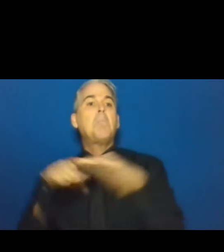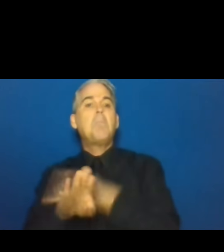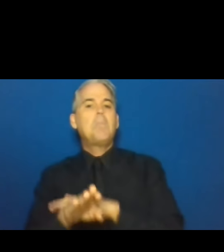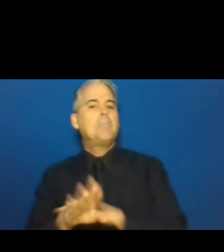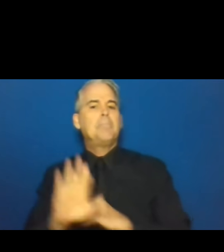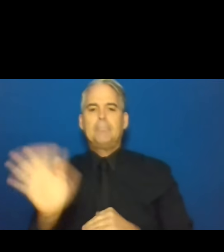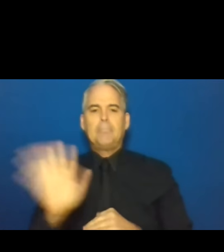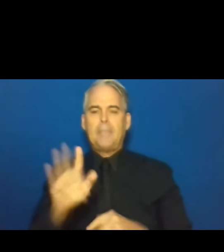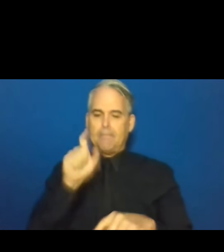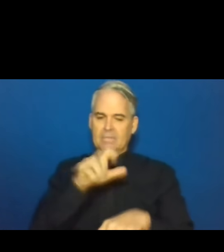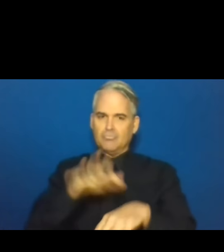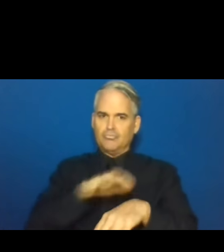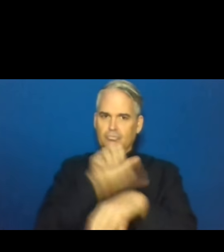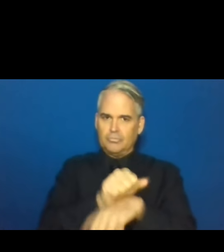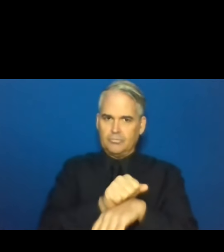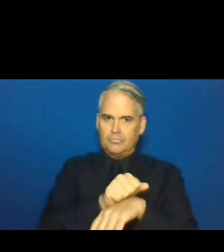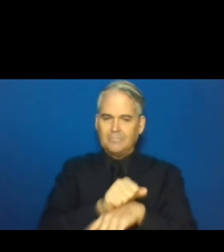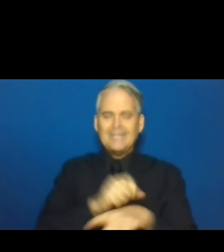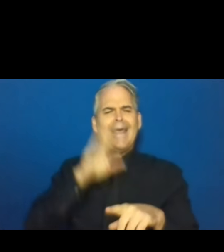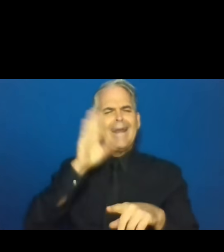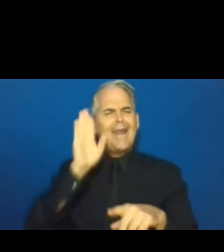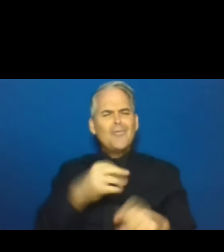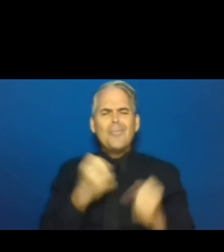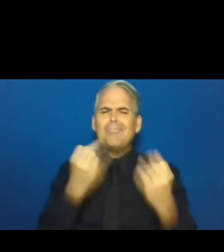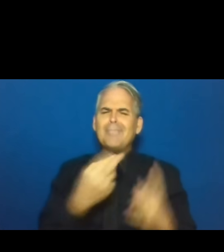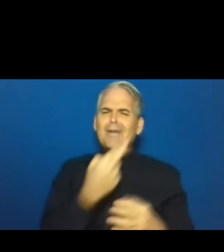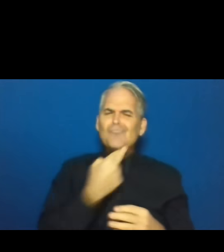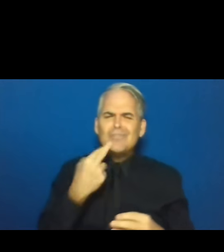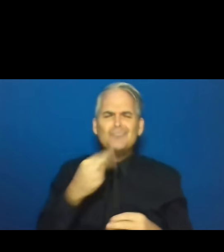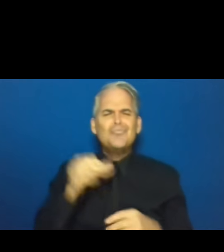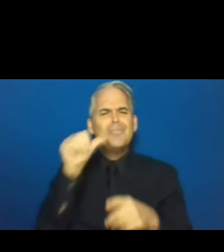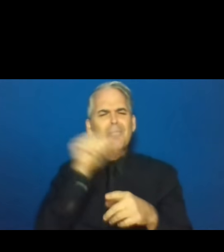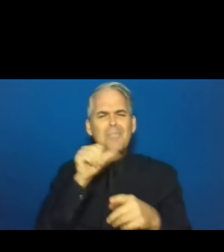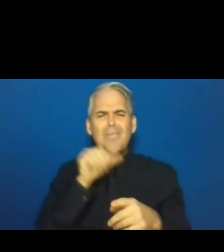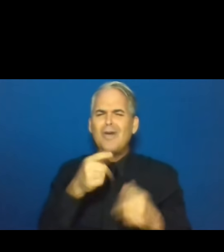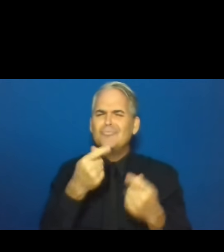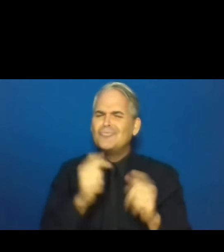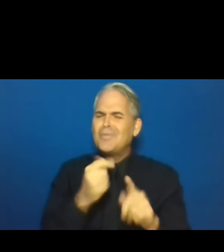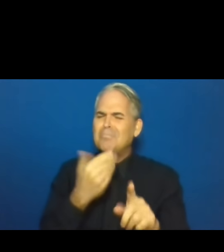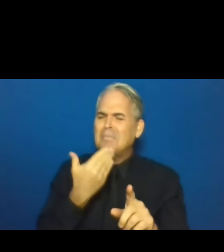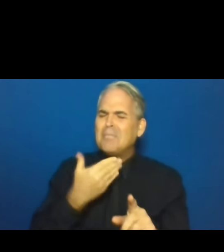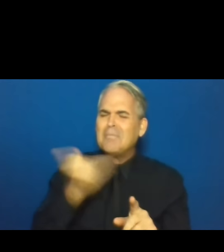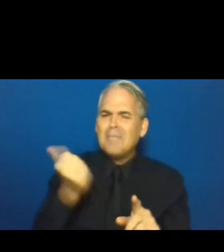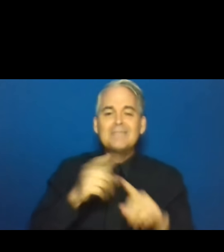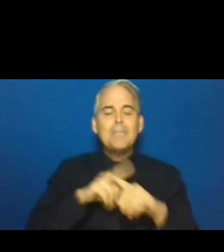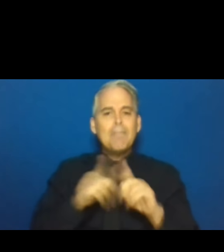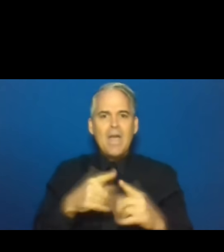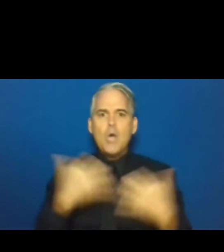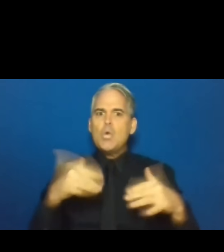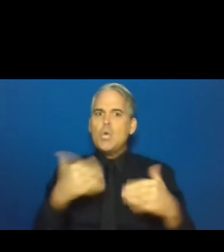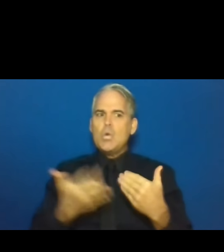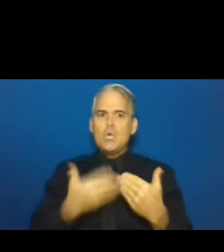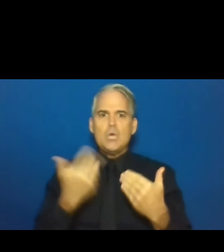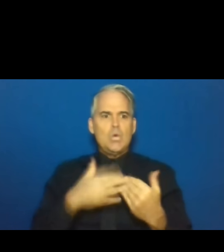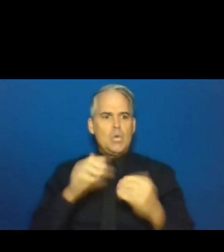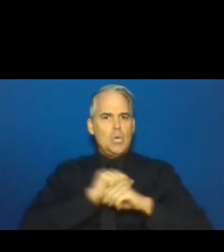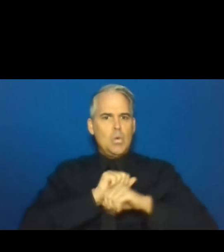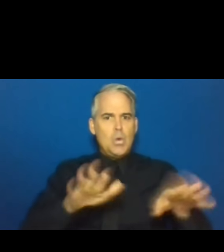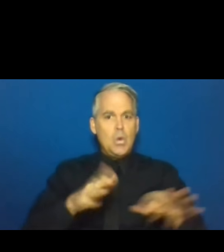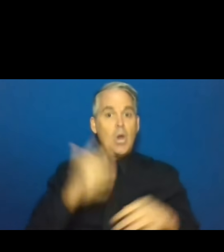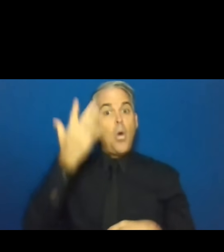their best, but these settings are proven to be high risk because they allow the opportunity for people to remove their face